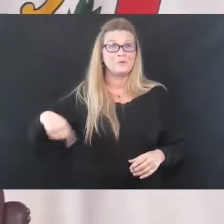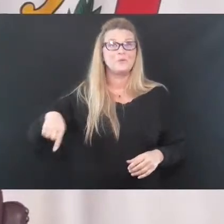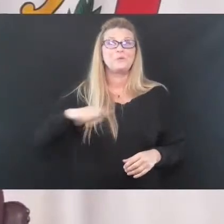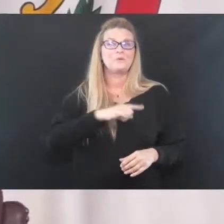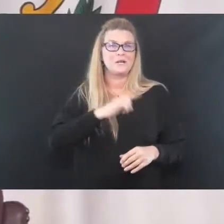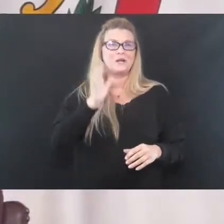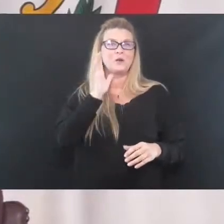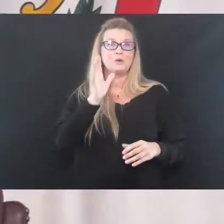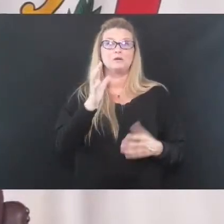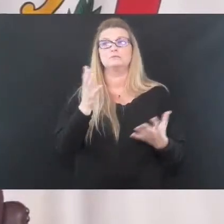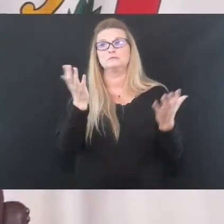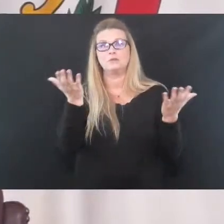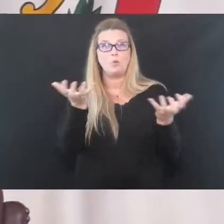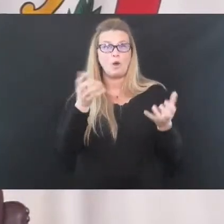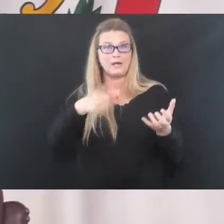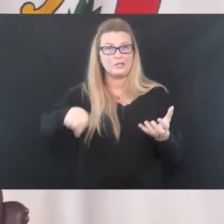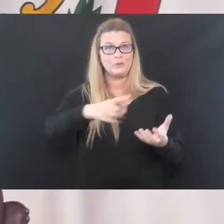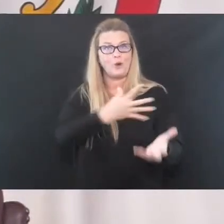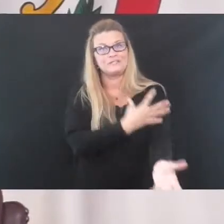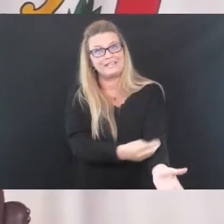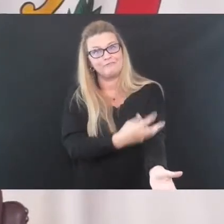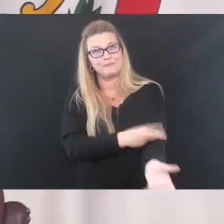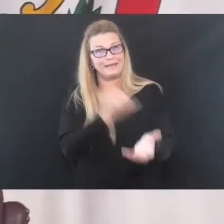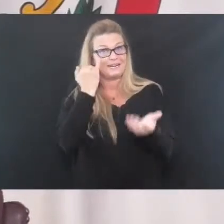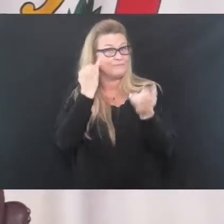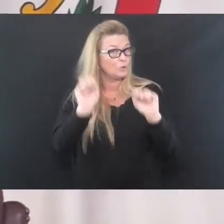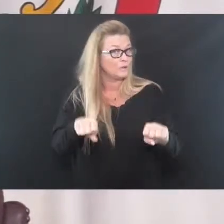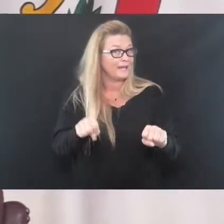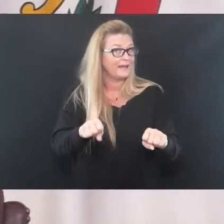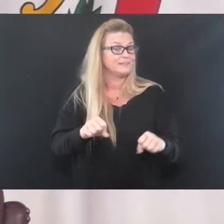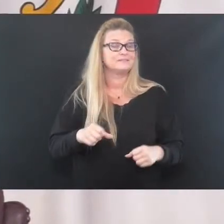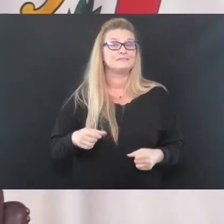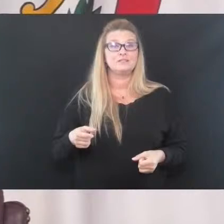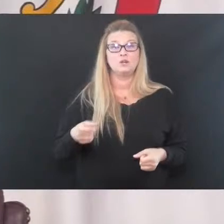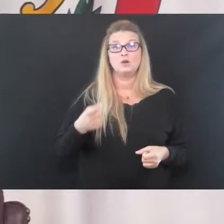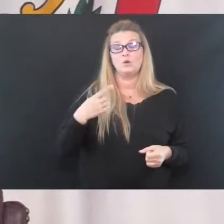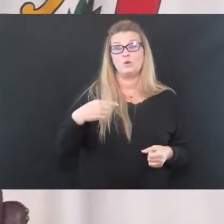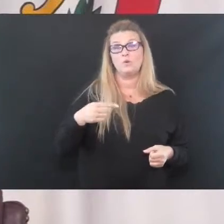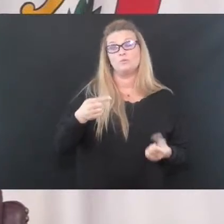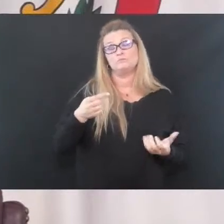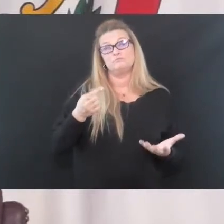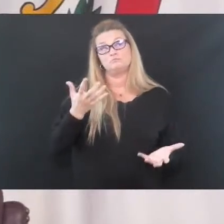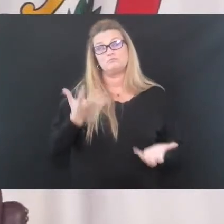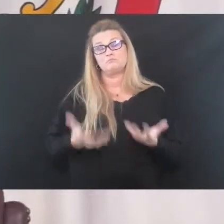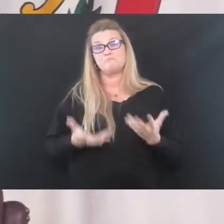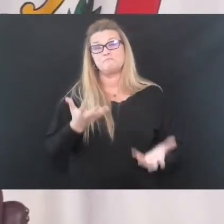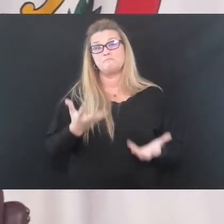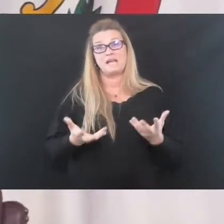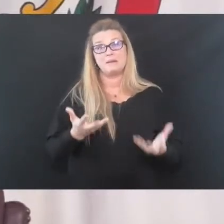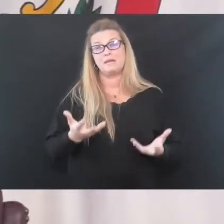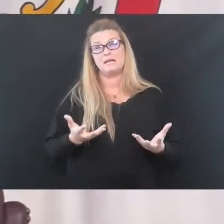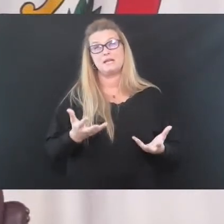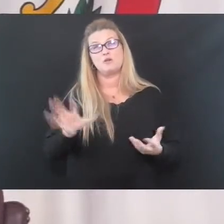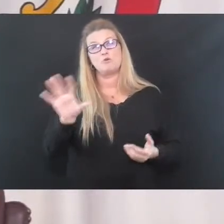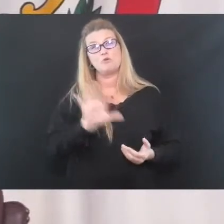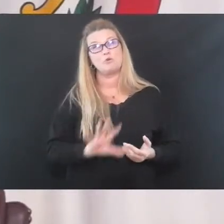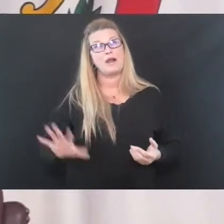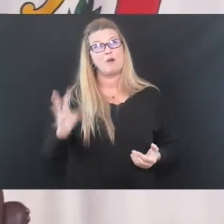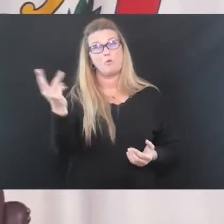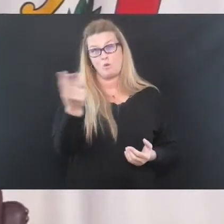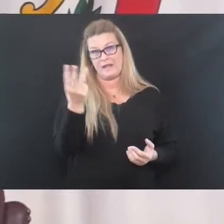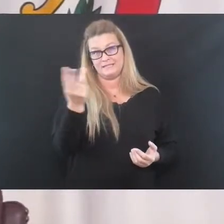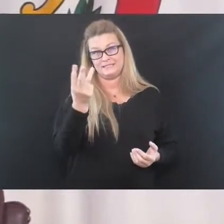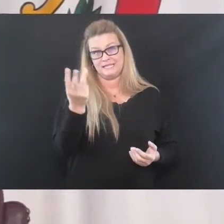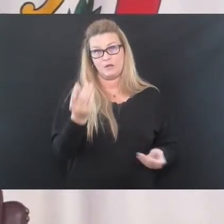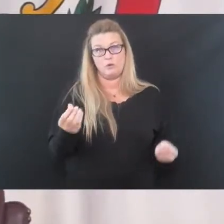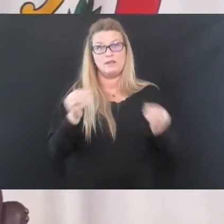consider giving blood. And we'll come out a little bit, we'll come out probably on Wednesday with